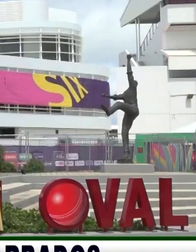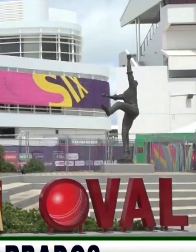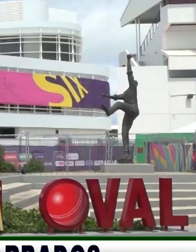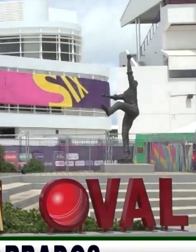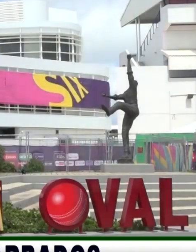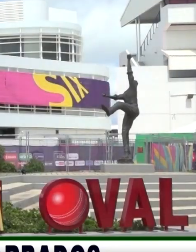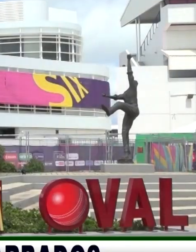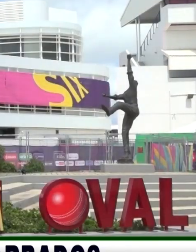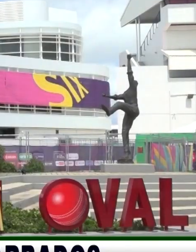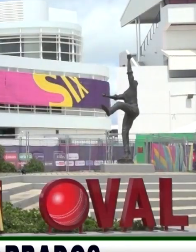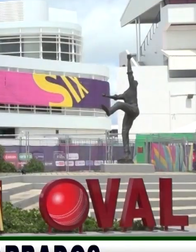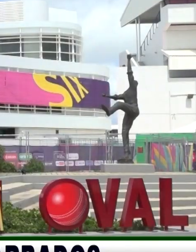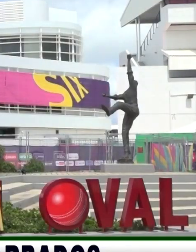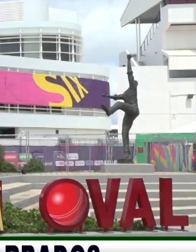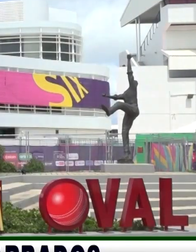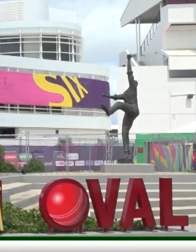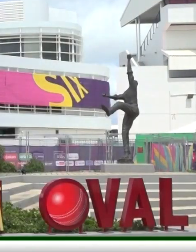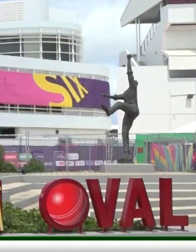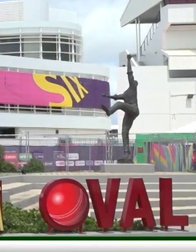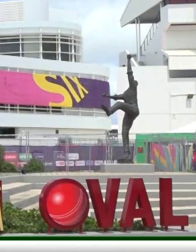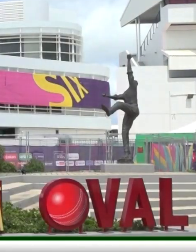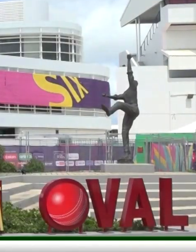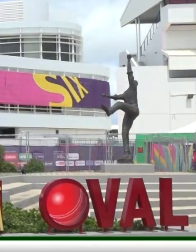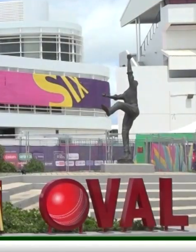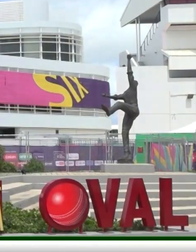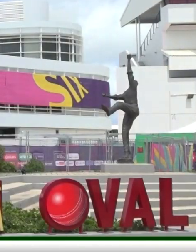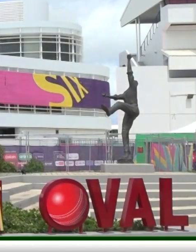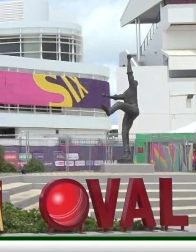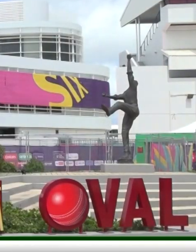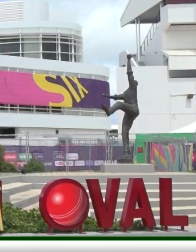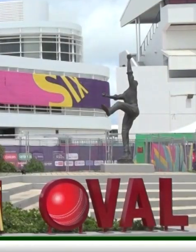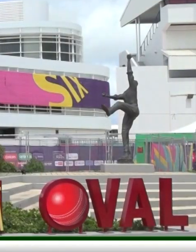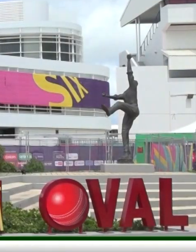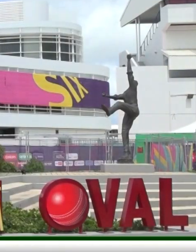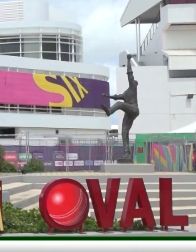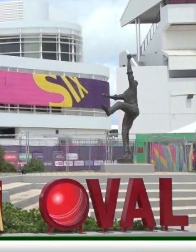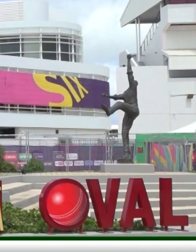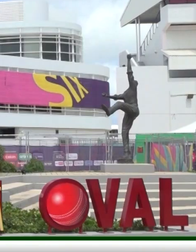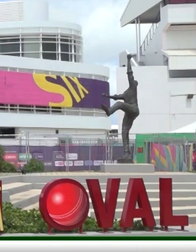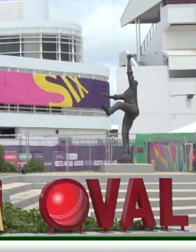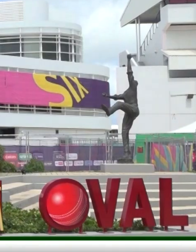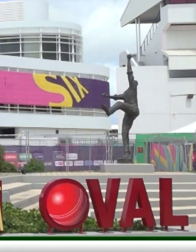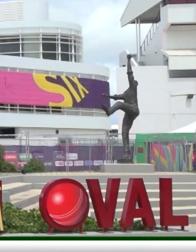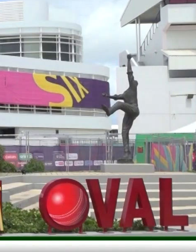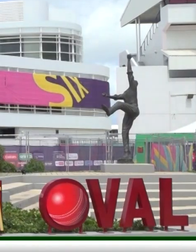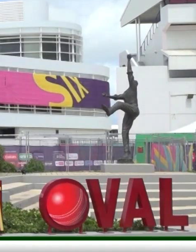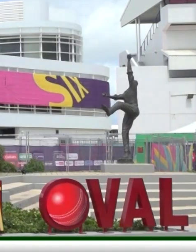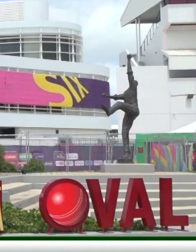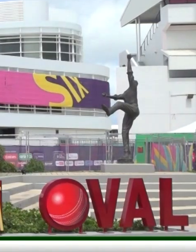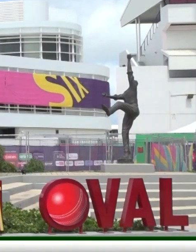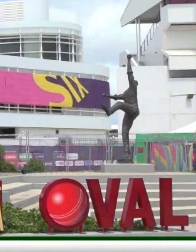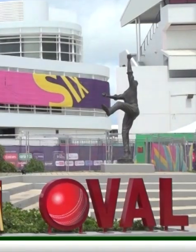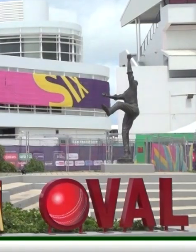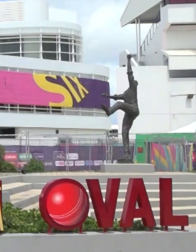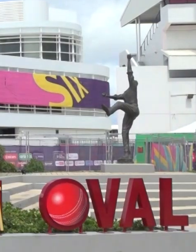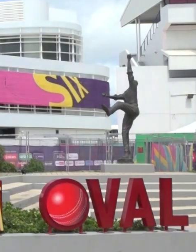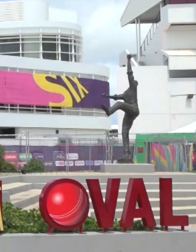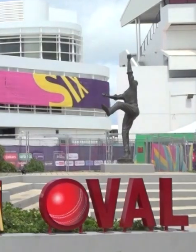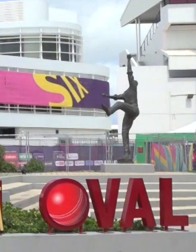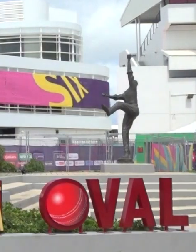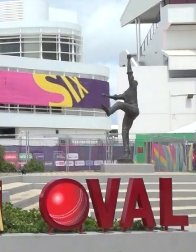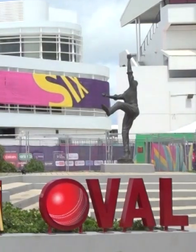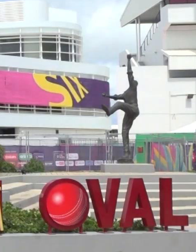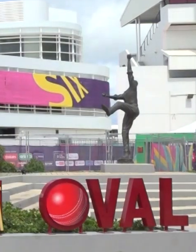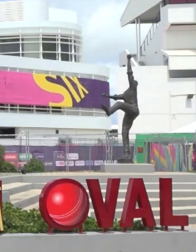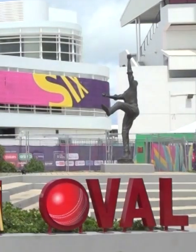The ICC Men's T20 Cricket World Cup final will be played right here behind me at Kensington Oval. It's match number